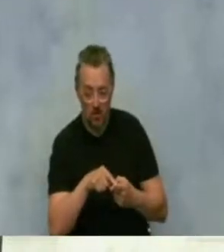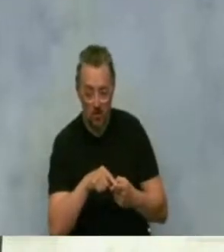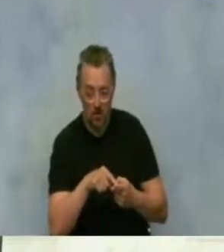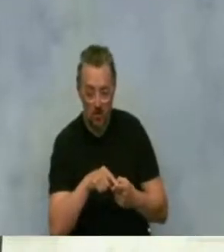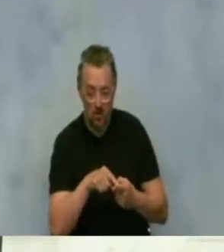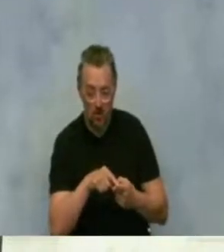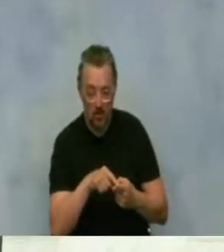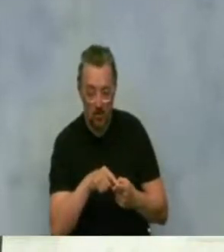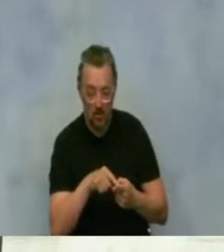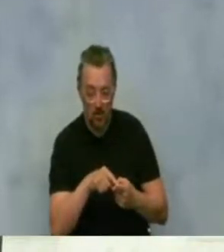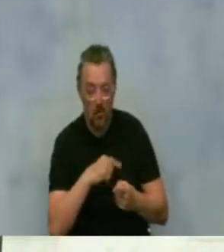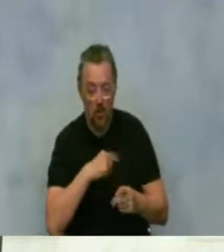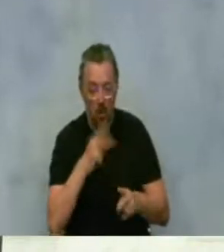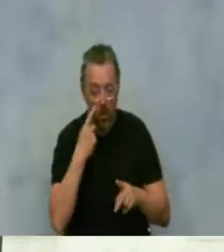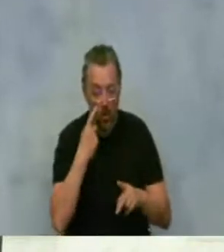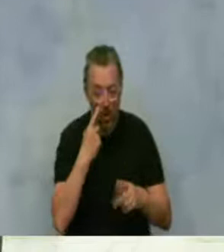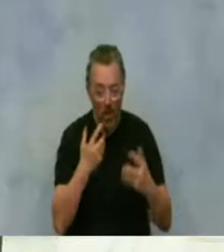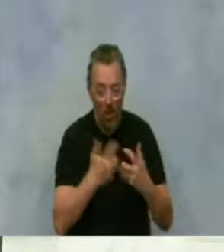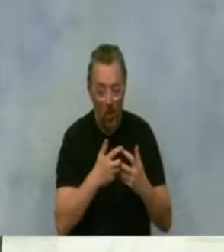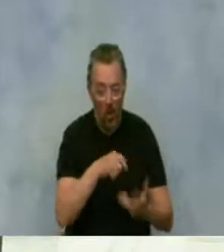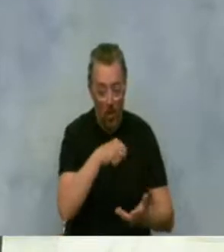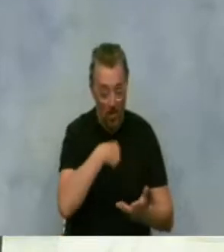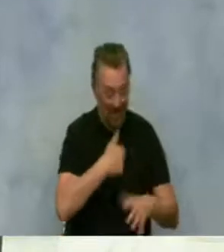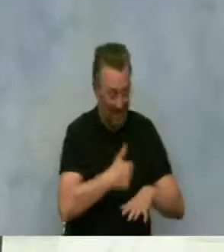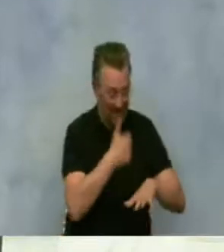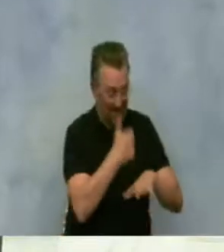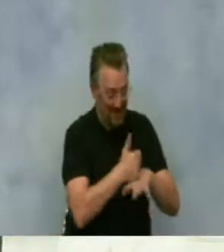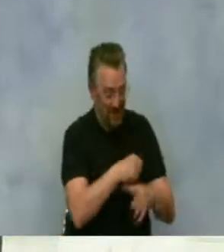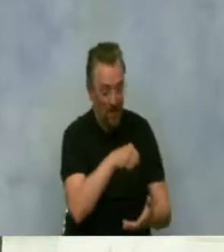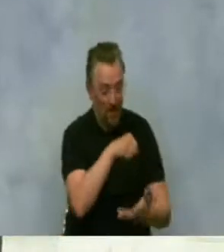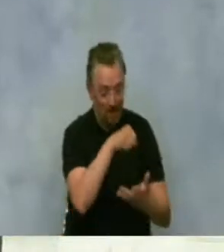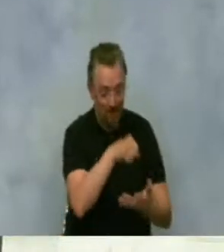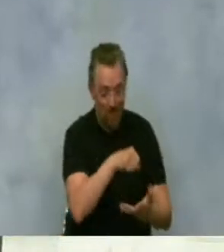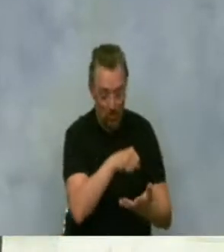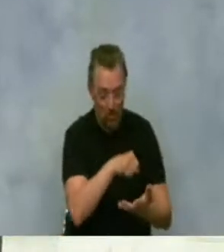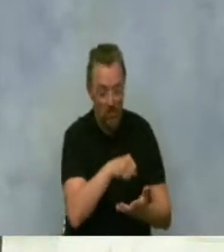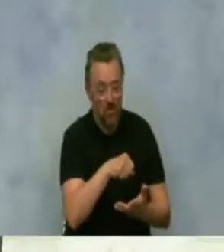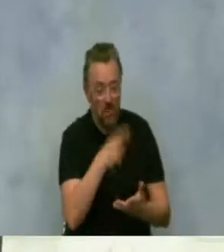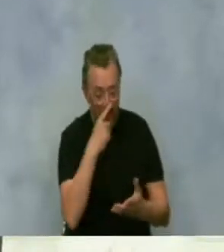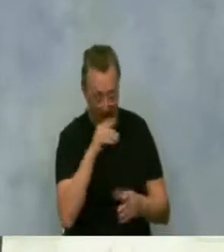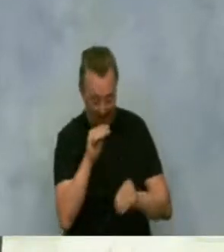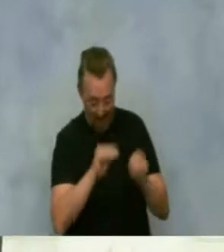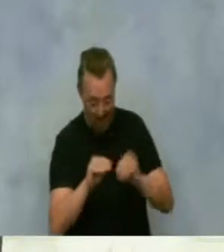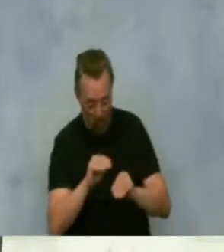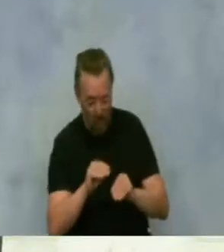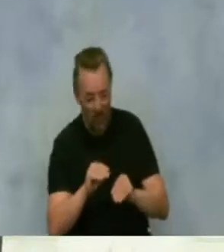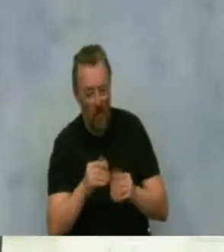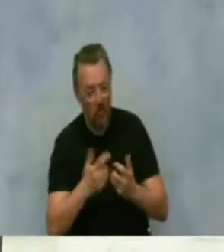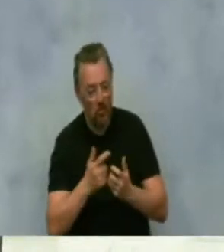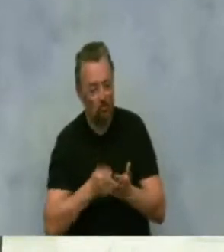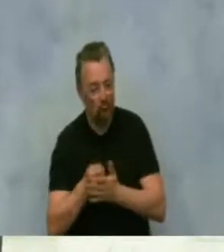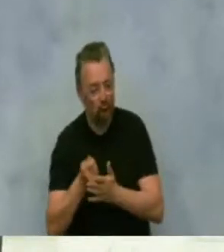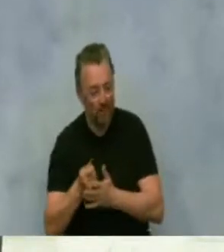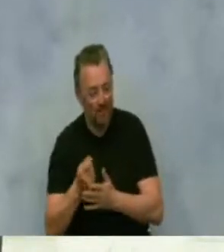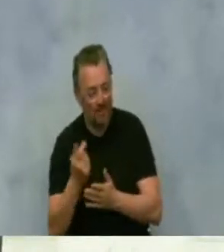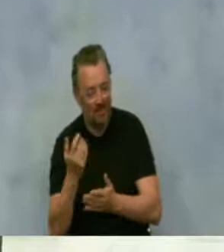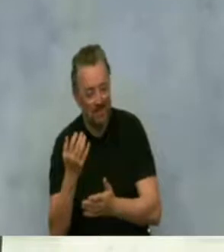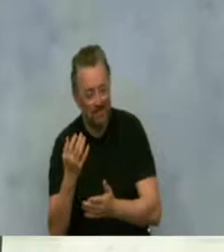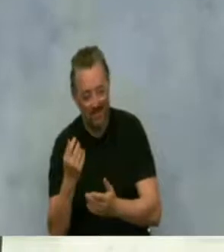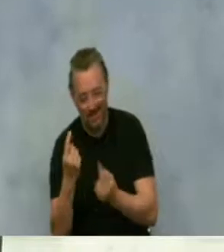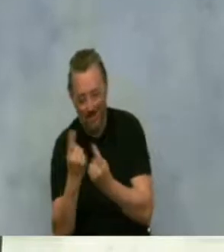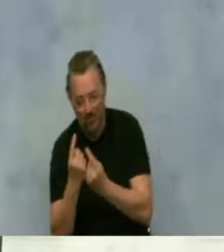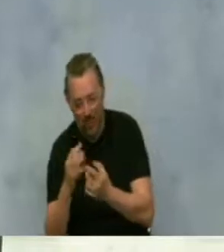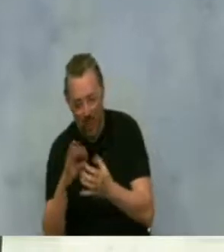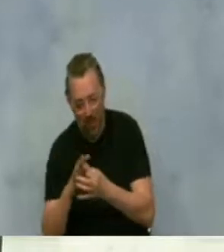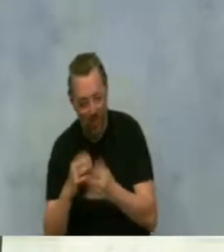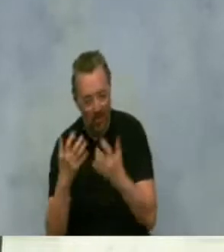at how the budgets that be set to then inform any rent issues, and that's then fed into the Housing and Technical Resources Committee come the February, as it was